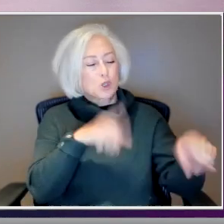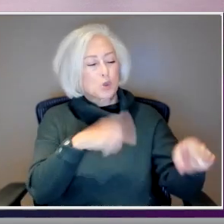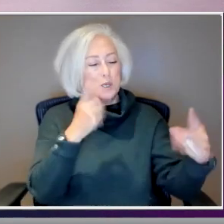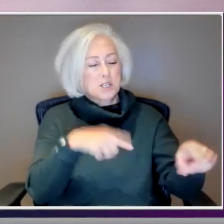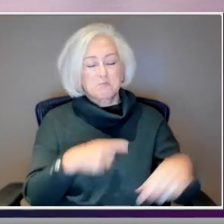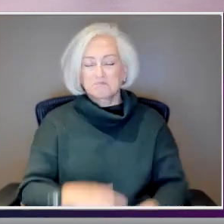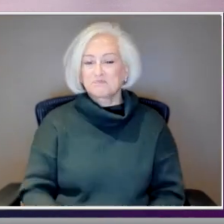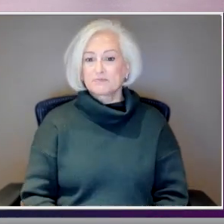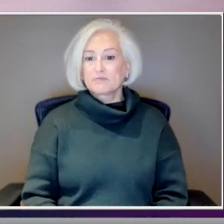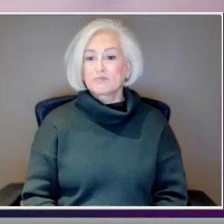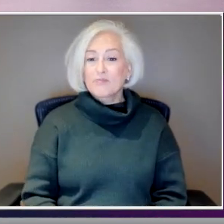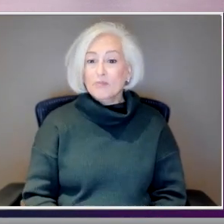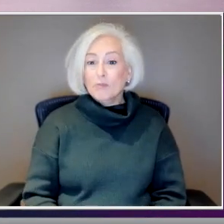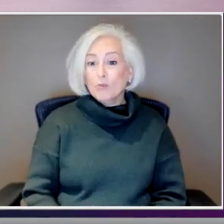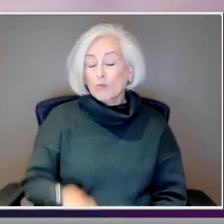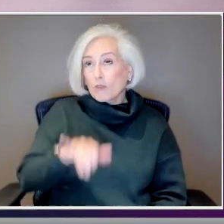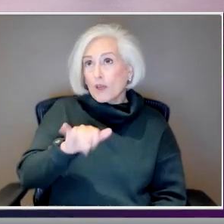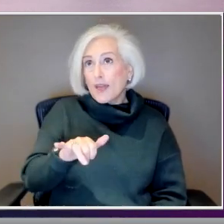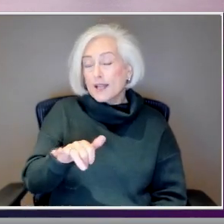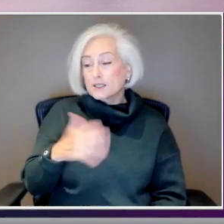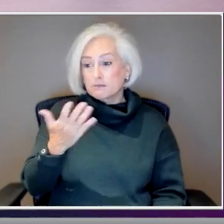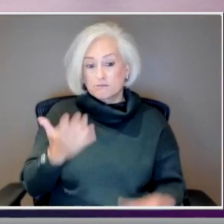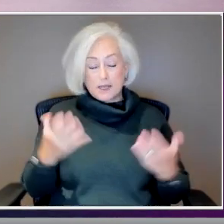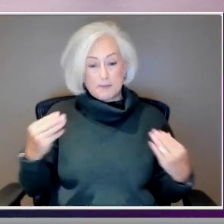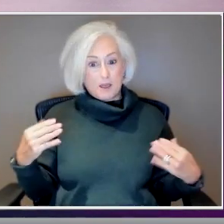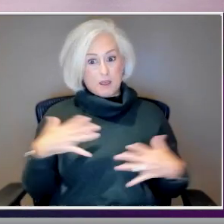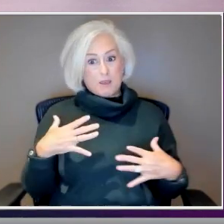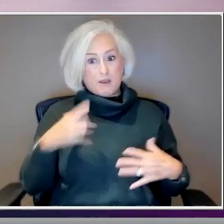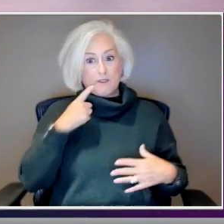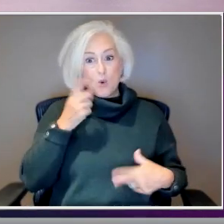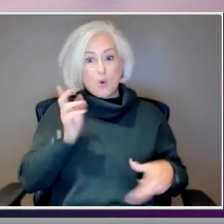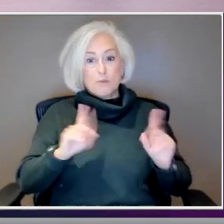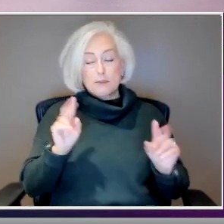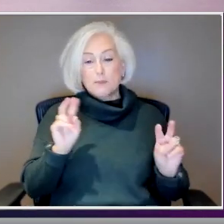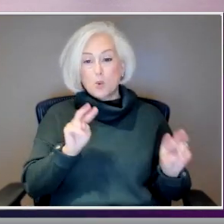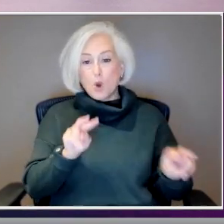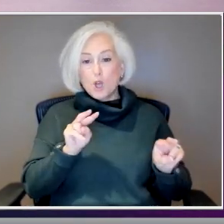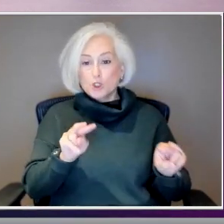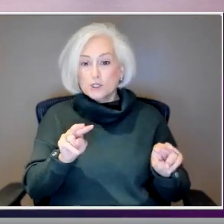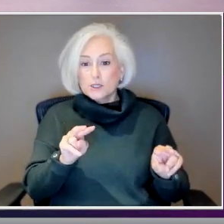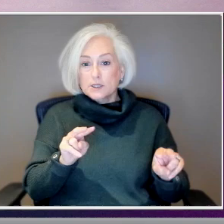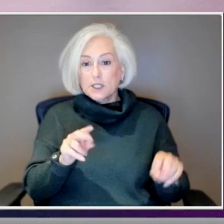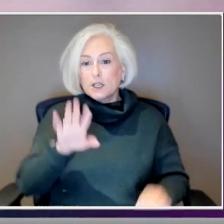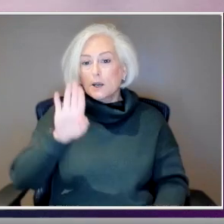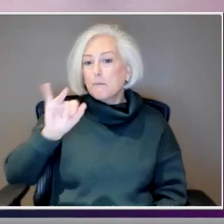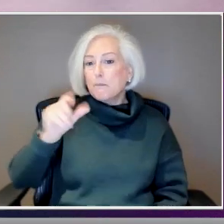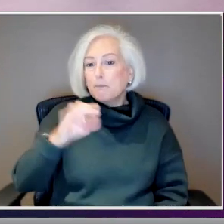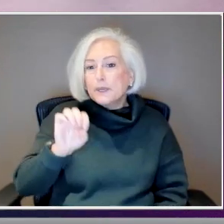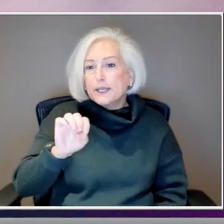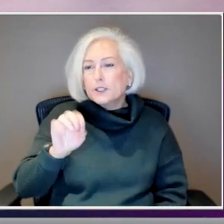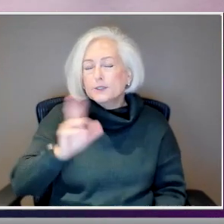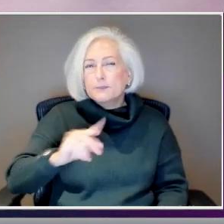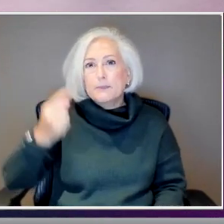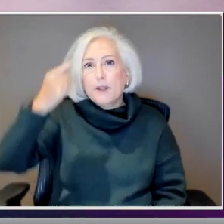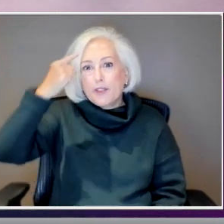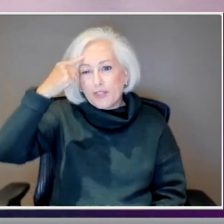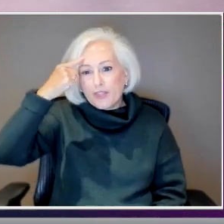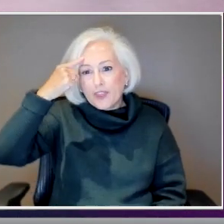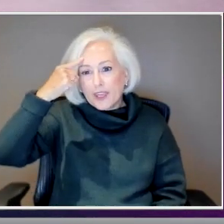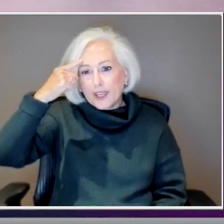that's probably startling for people watching, because I think when you say binge drinking, people have a whole connotation about keg stands